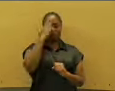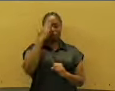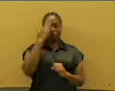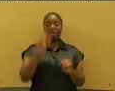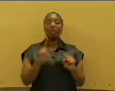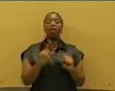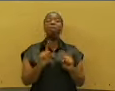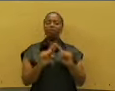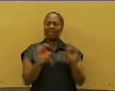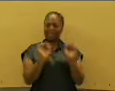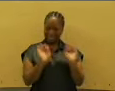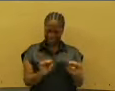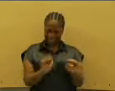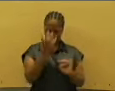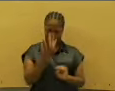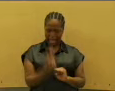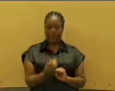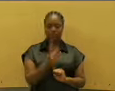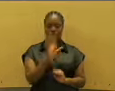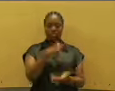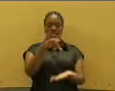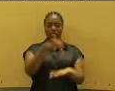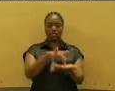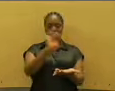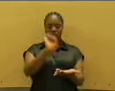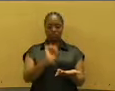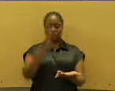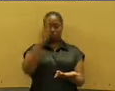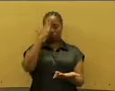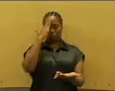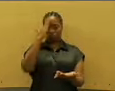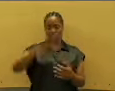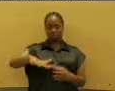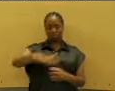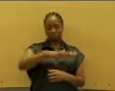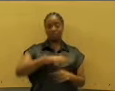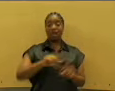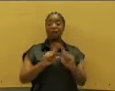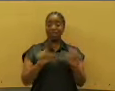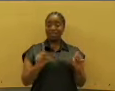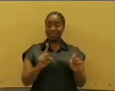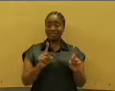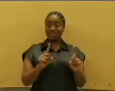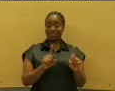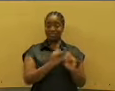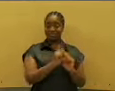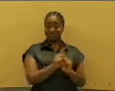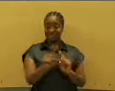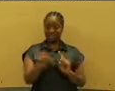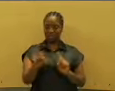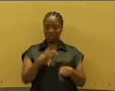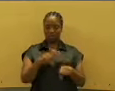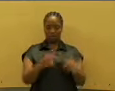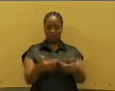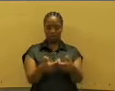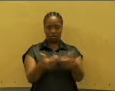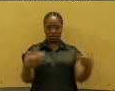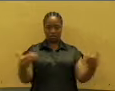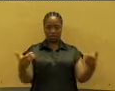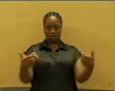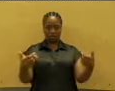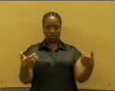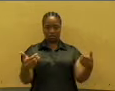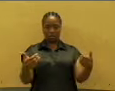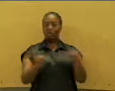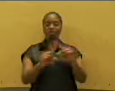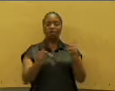that we acknowledge those centers and environments. But they also mentioned that we need to then separate between all these different, it's